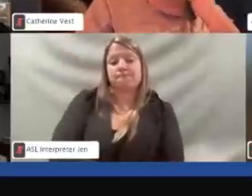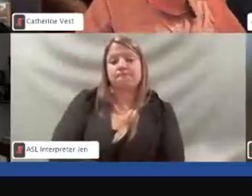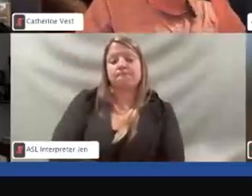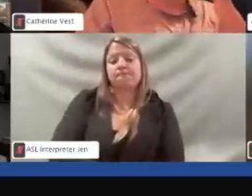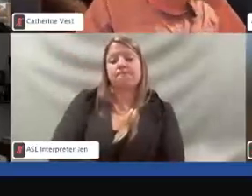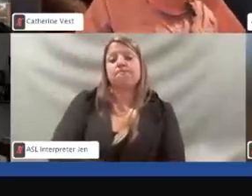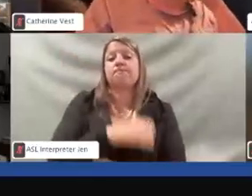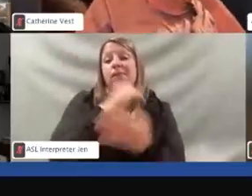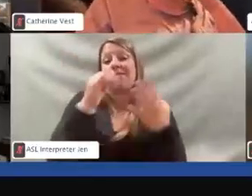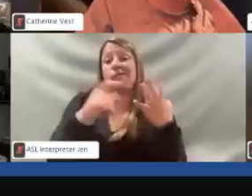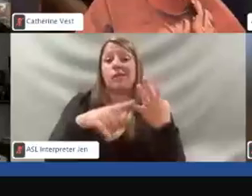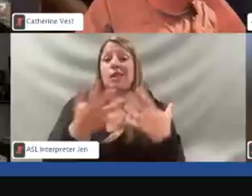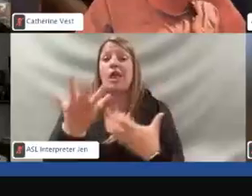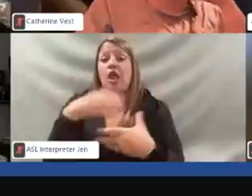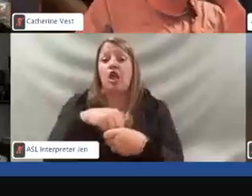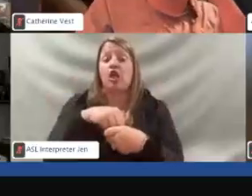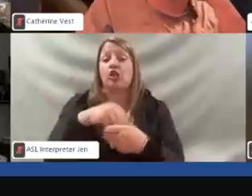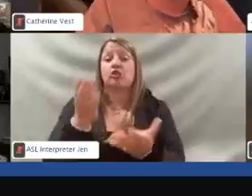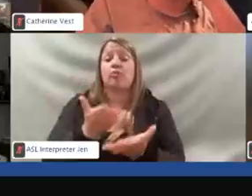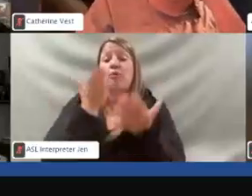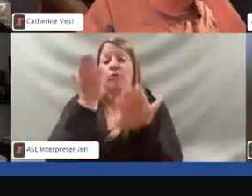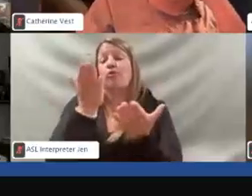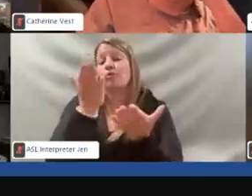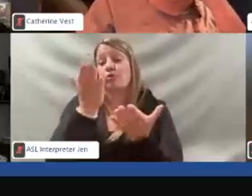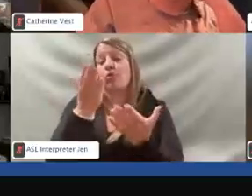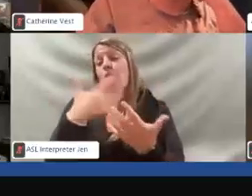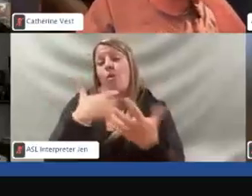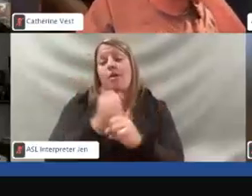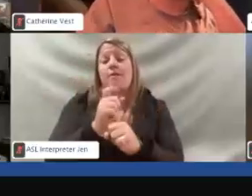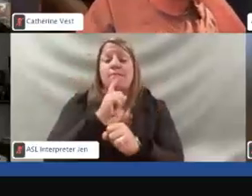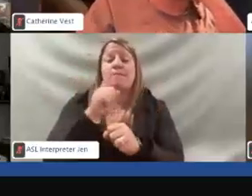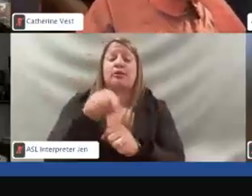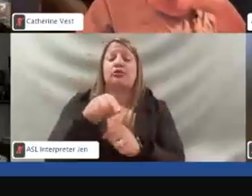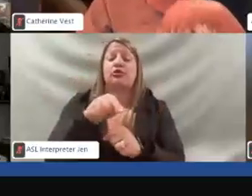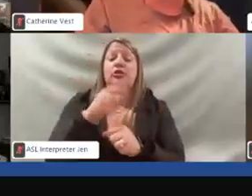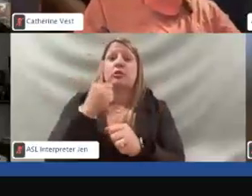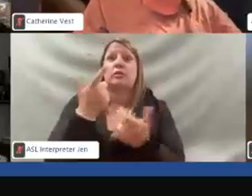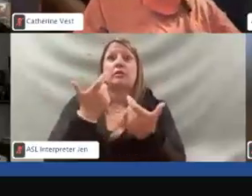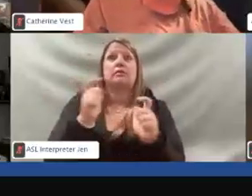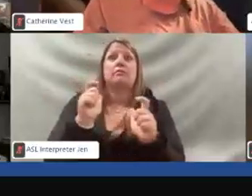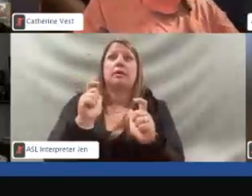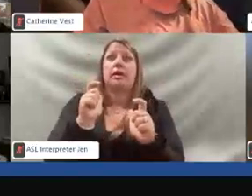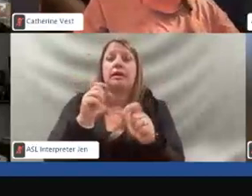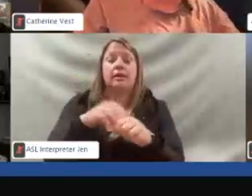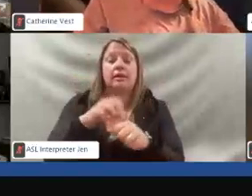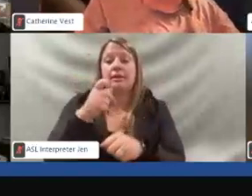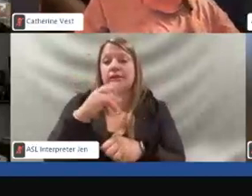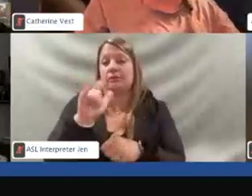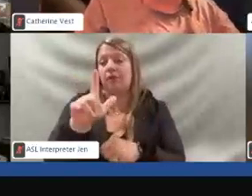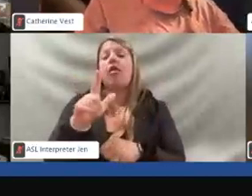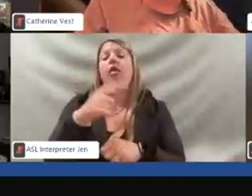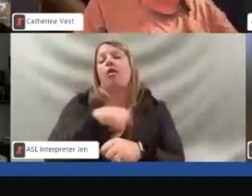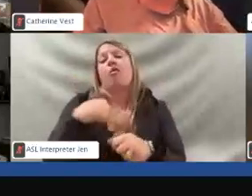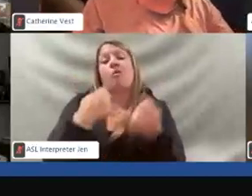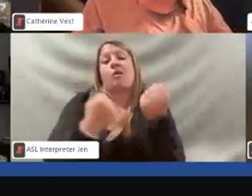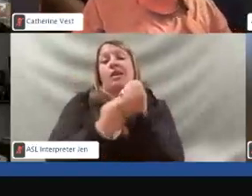And then finally, the Inclusion Institute proposal. This is, again, just kind of a reminder. This is one of the big deliverables in the spill, and that is that we would have